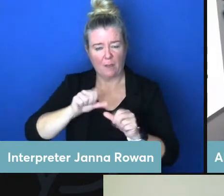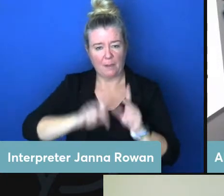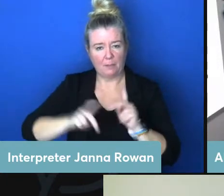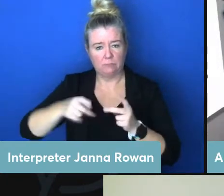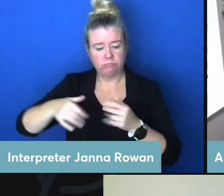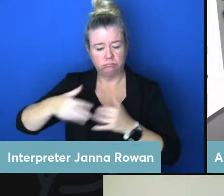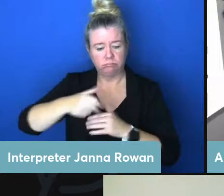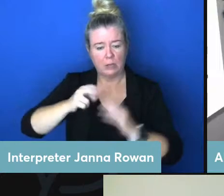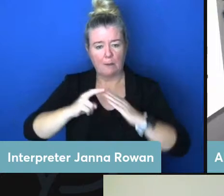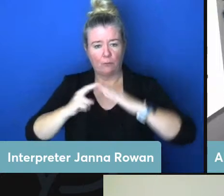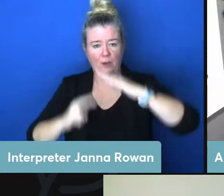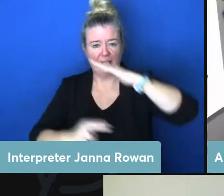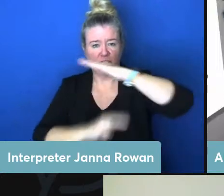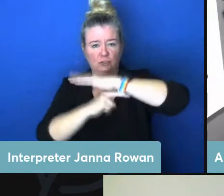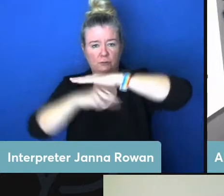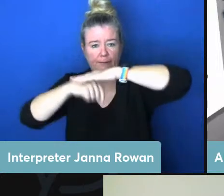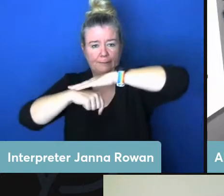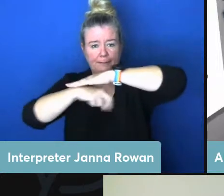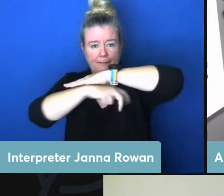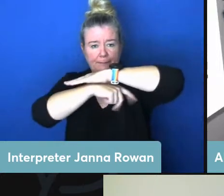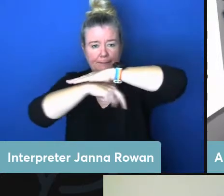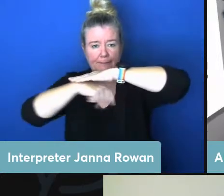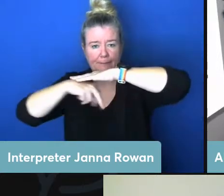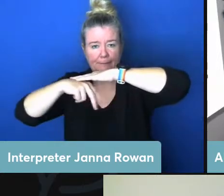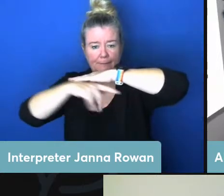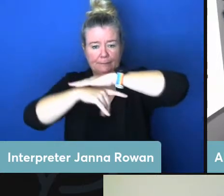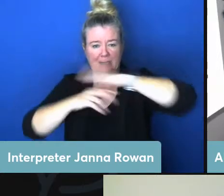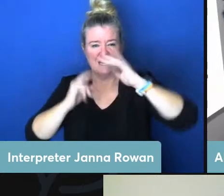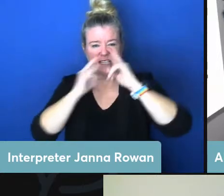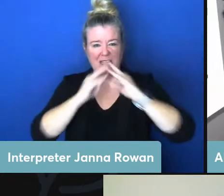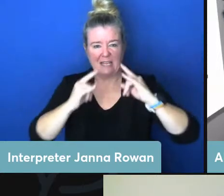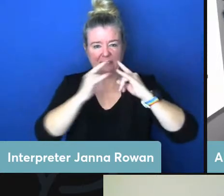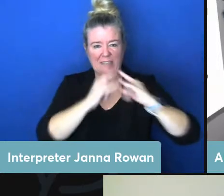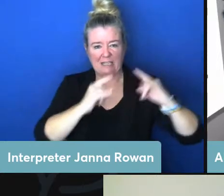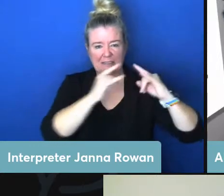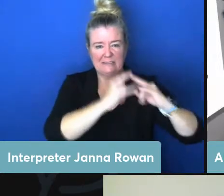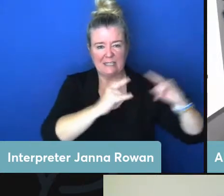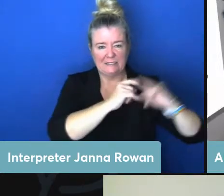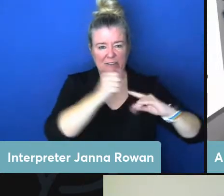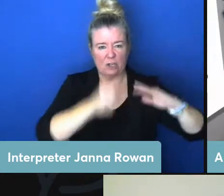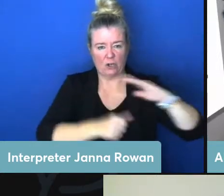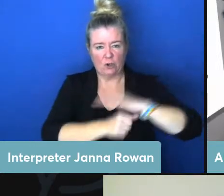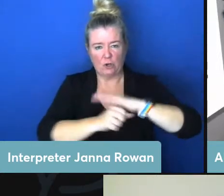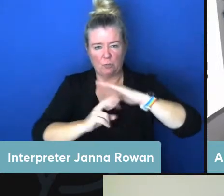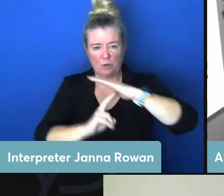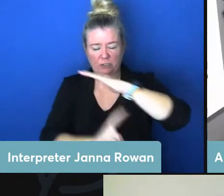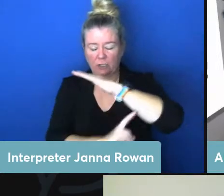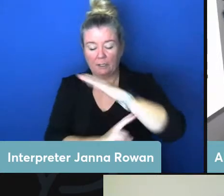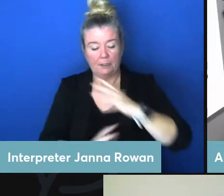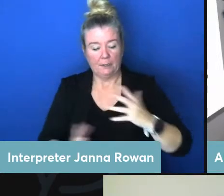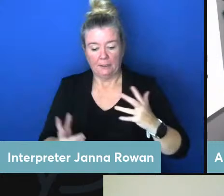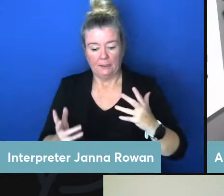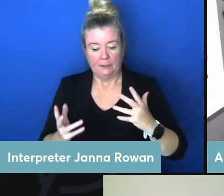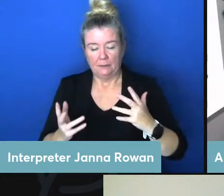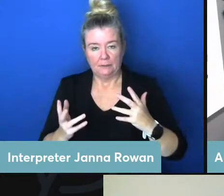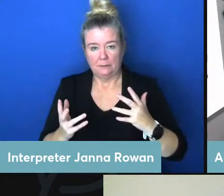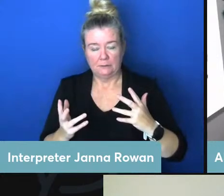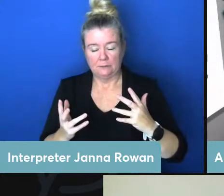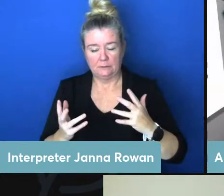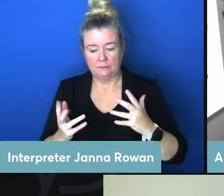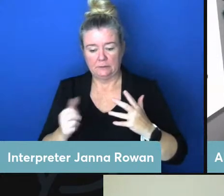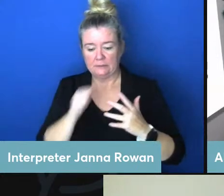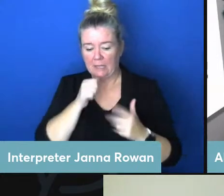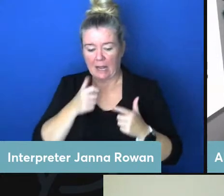under the bridge or have their own little tent city, so on and so forth. Not being able to allow us